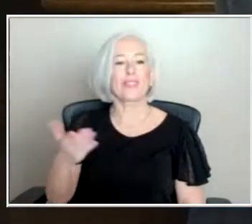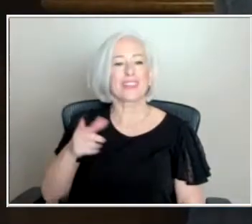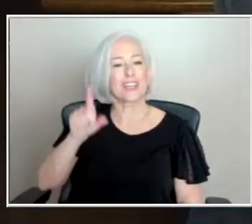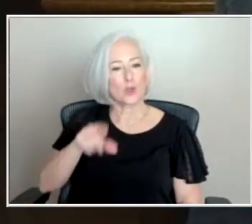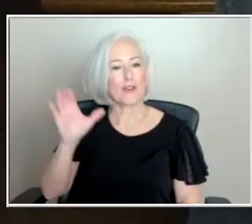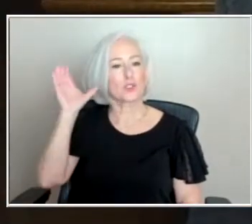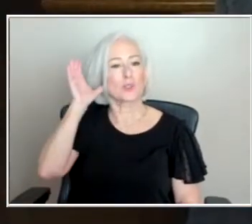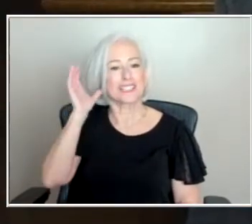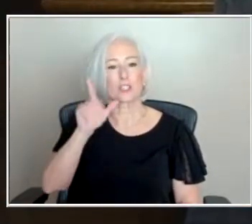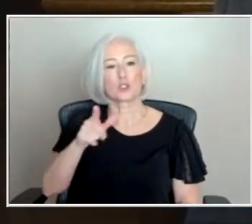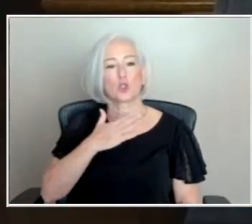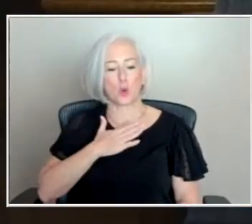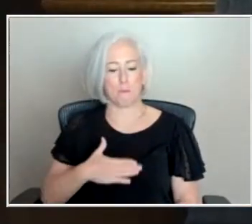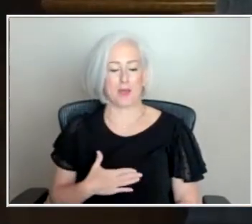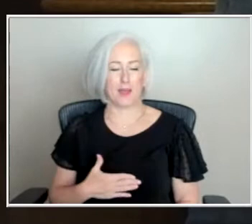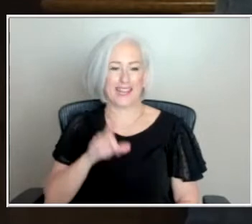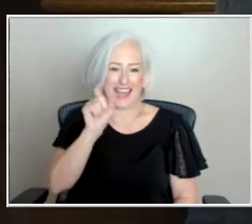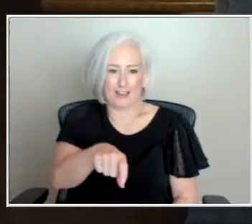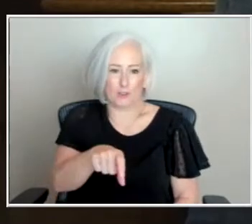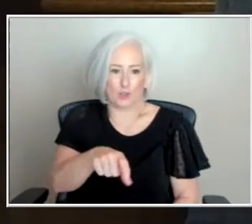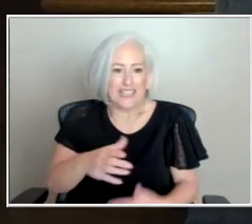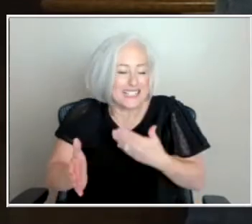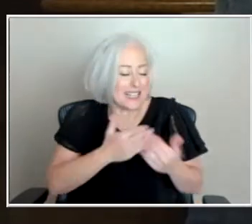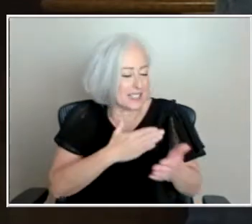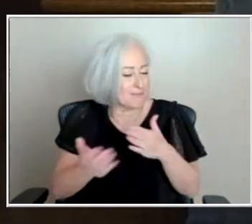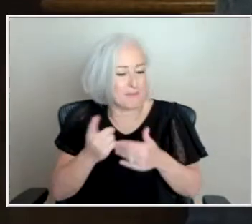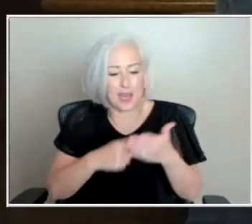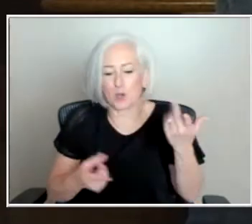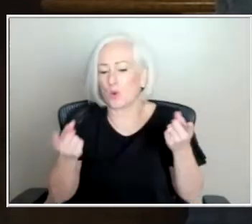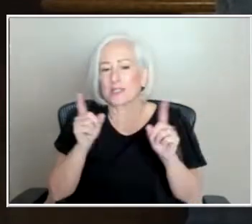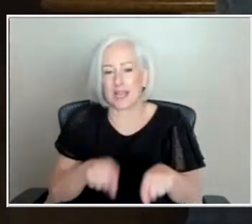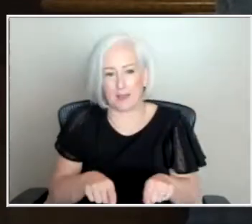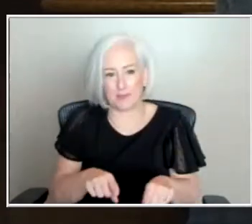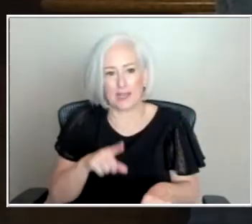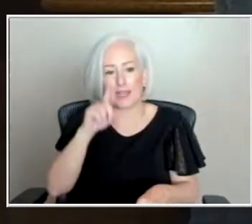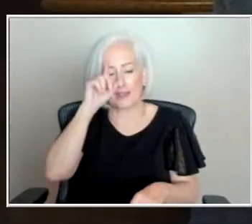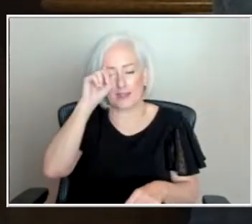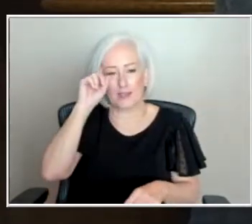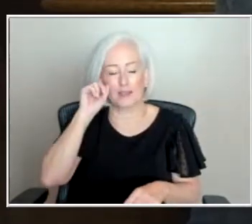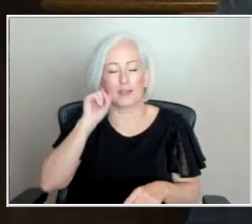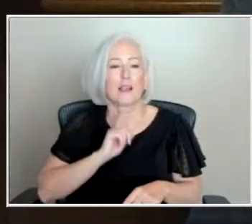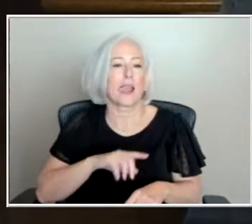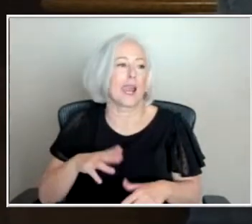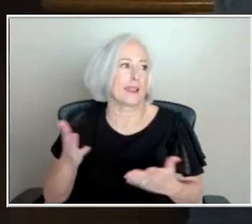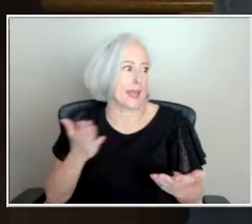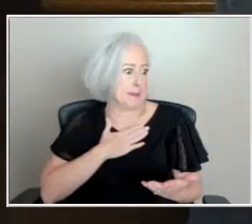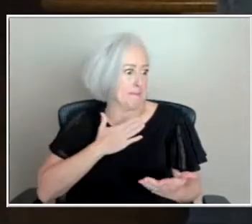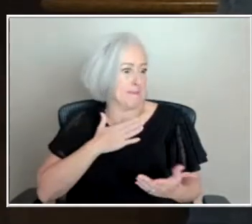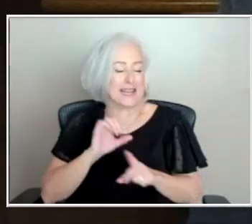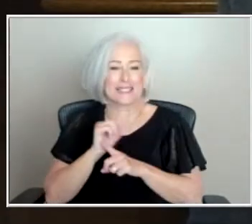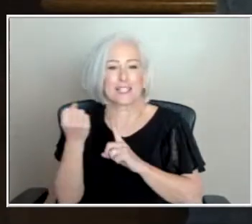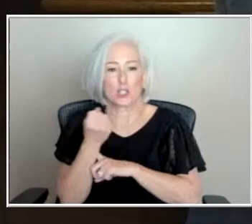to your body. No matter what's going on, if it's, like in my case, the